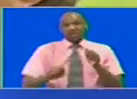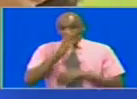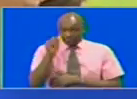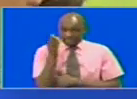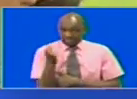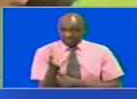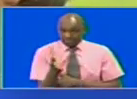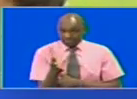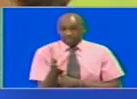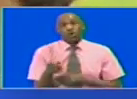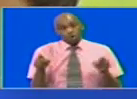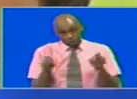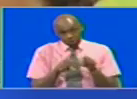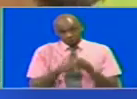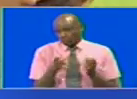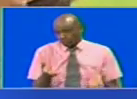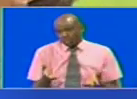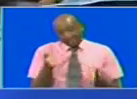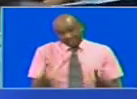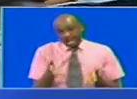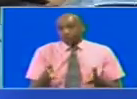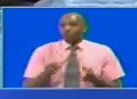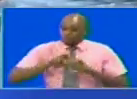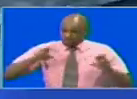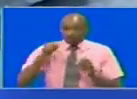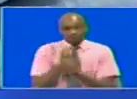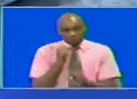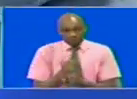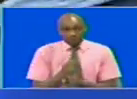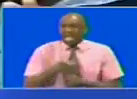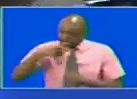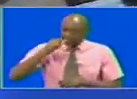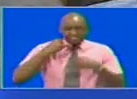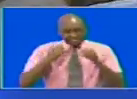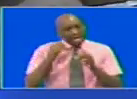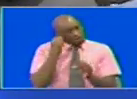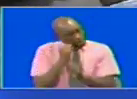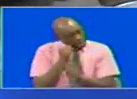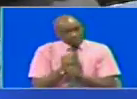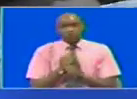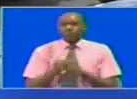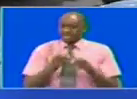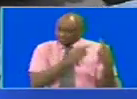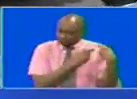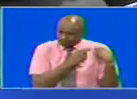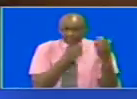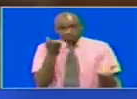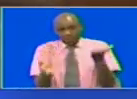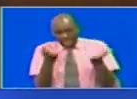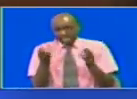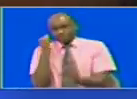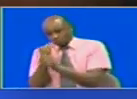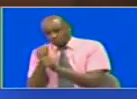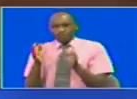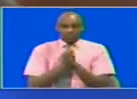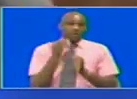So he's also just now tamaking. Anajaribu awezavyo kusawazisha majukumu yake kazini na yale ya